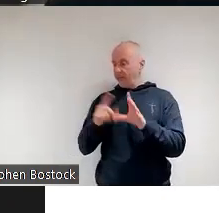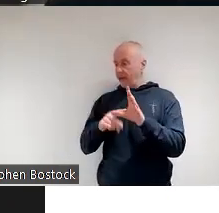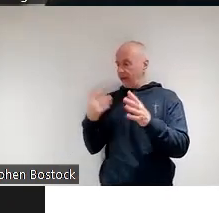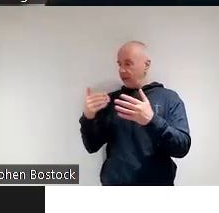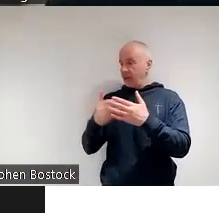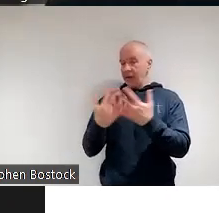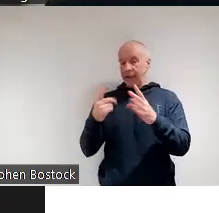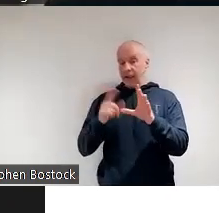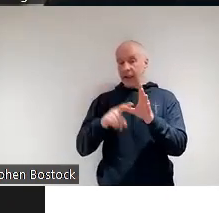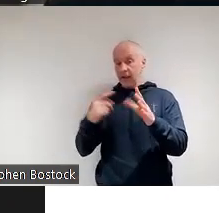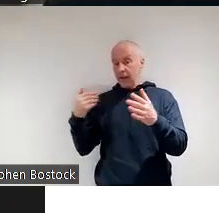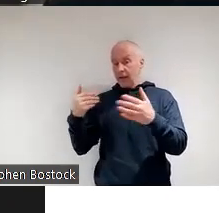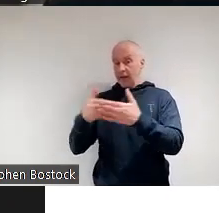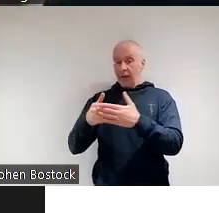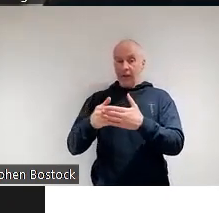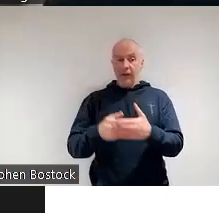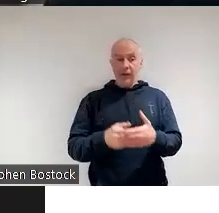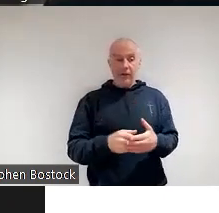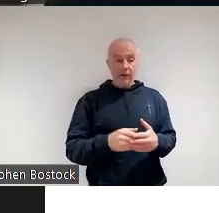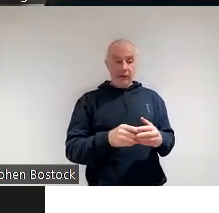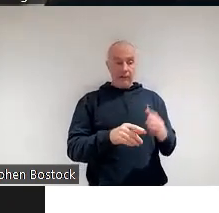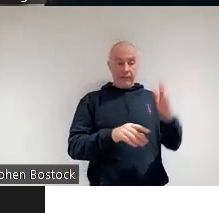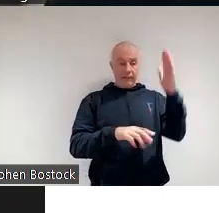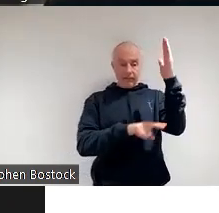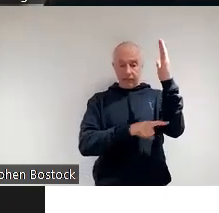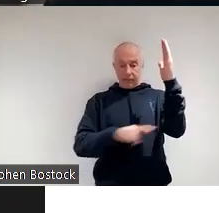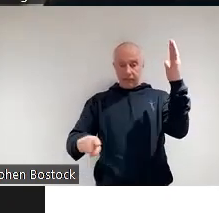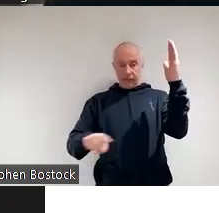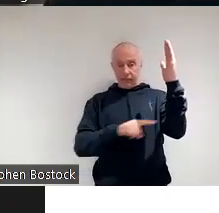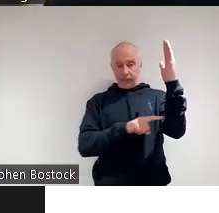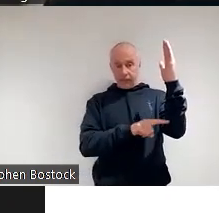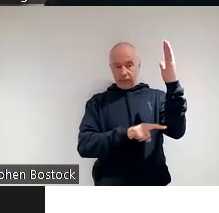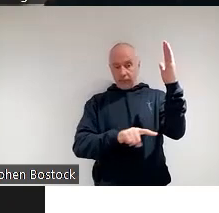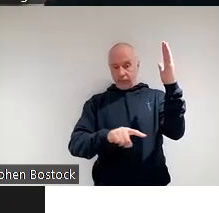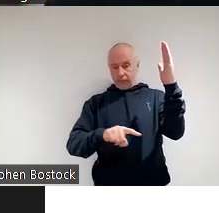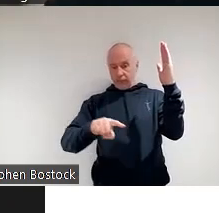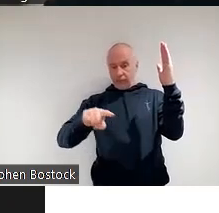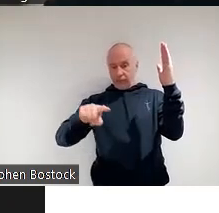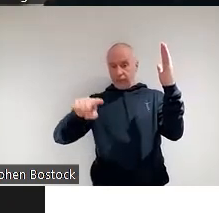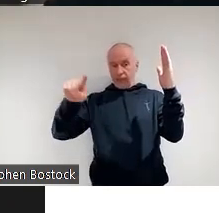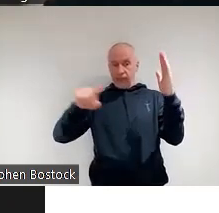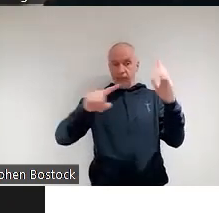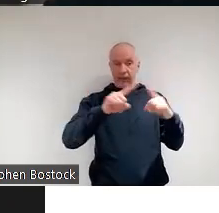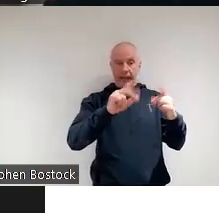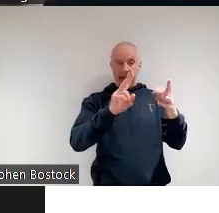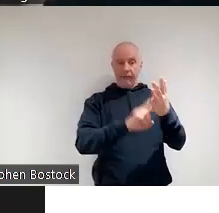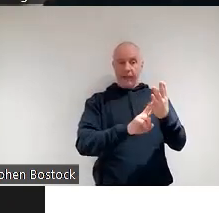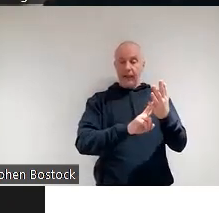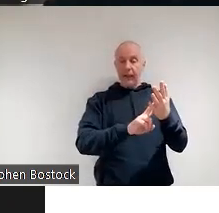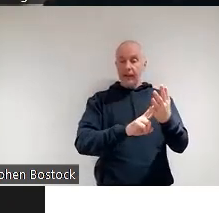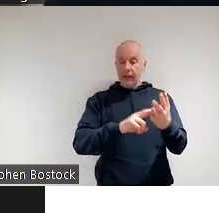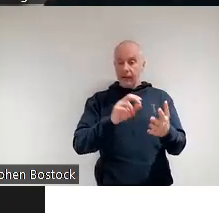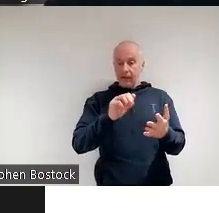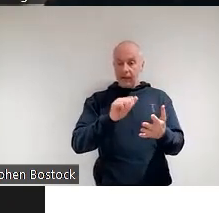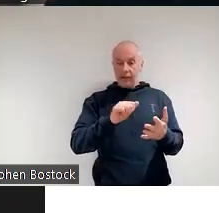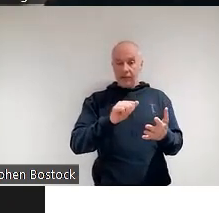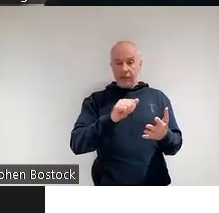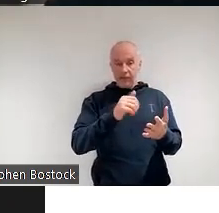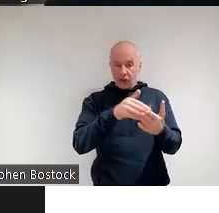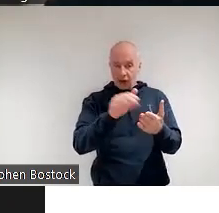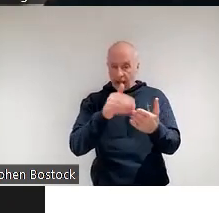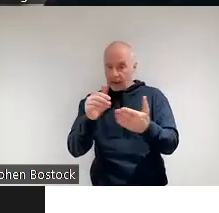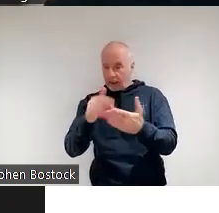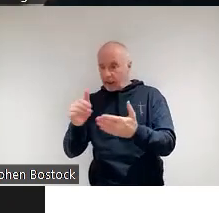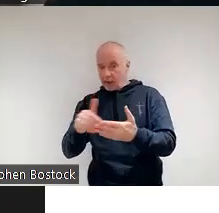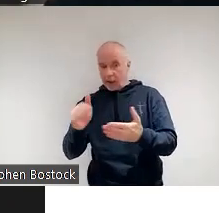chart below it, you can see that which tells you how fast the EV is actually being increased across different